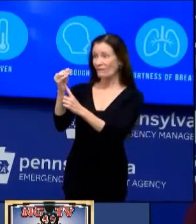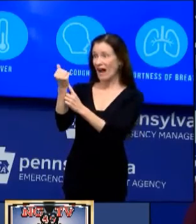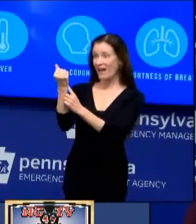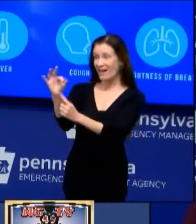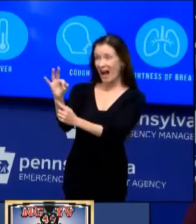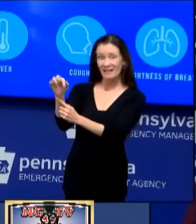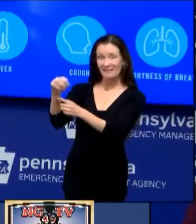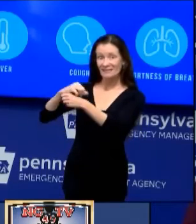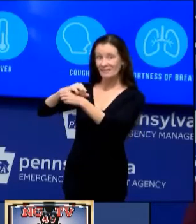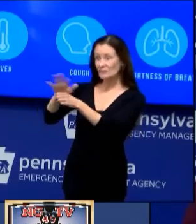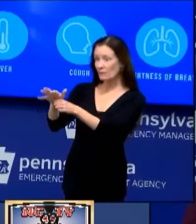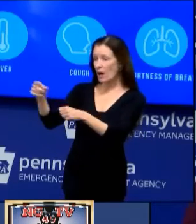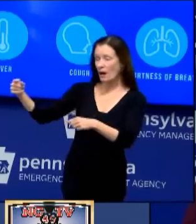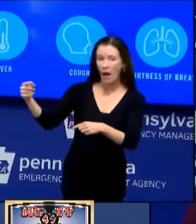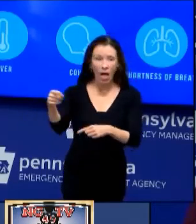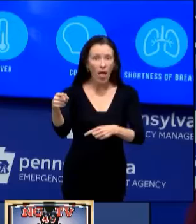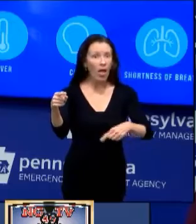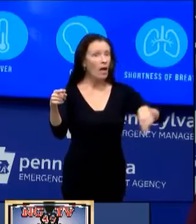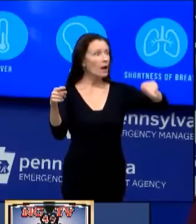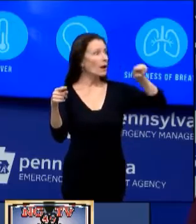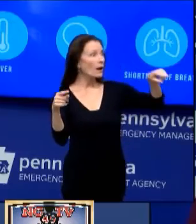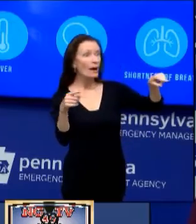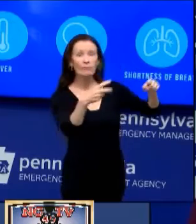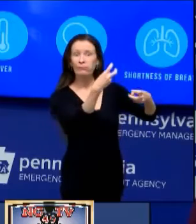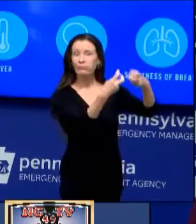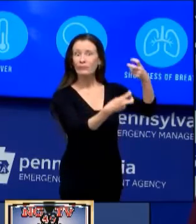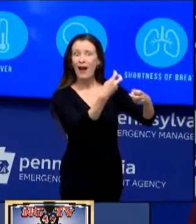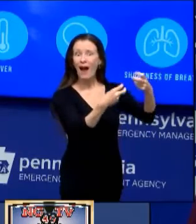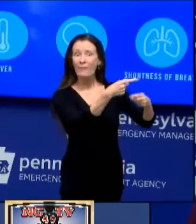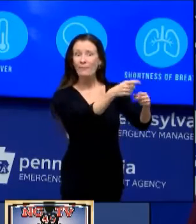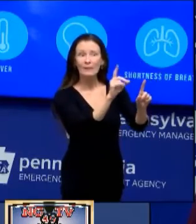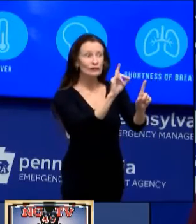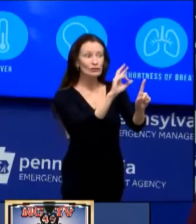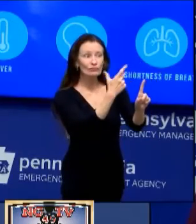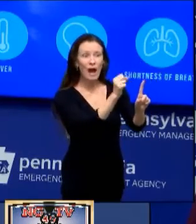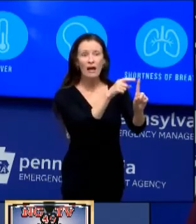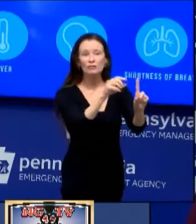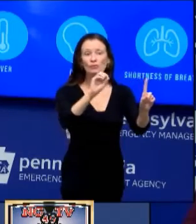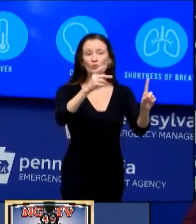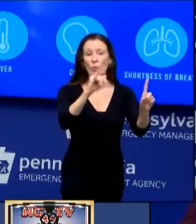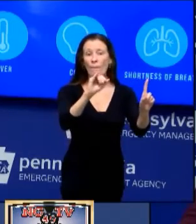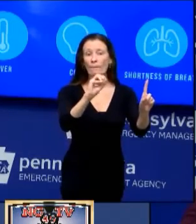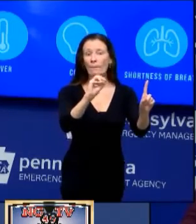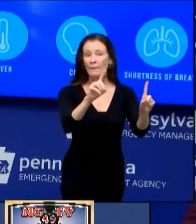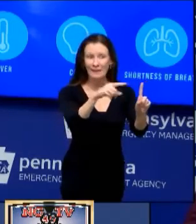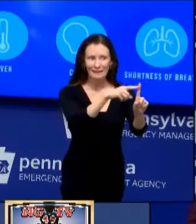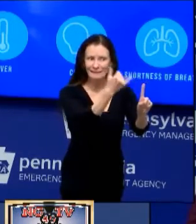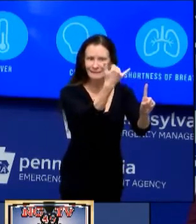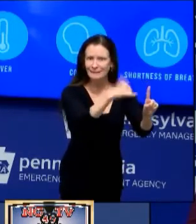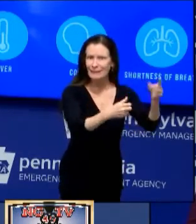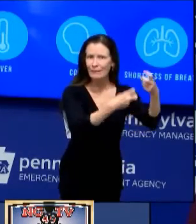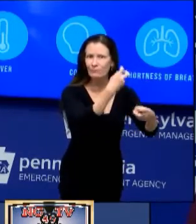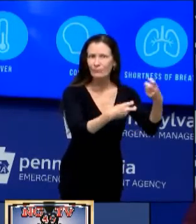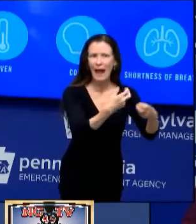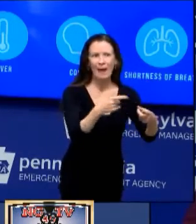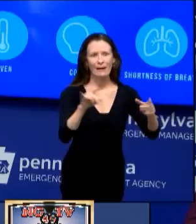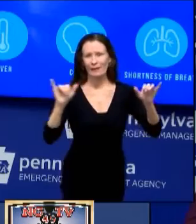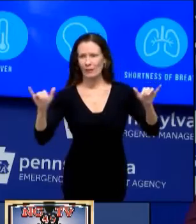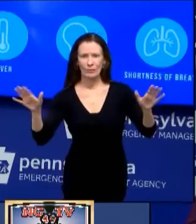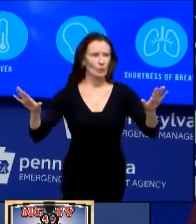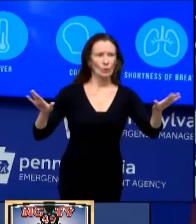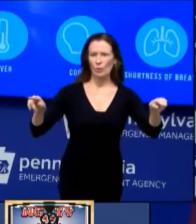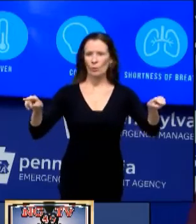away. It is critical that Pennsylvanians know that even in these challenging times,